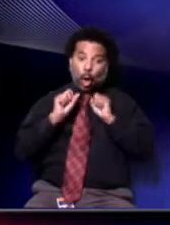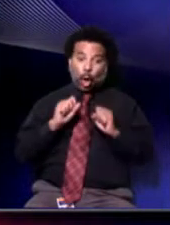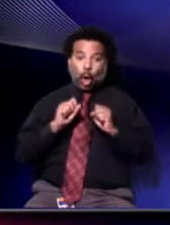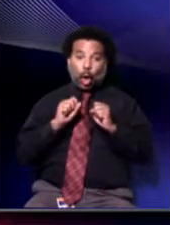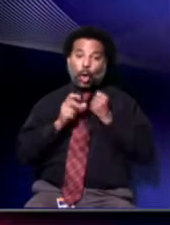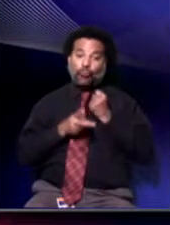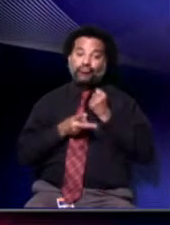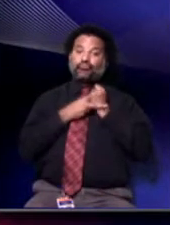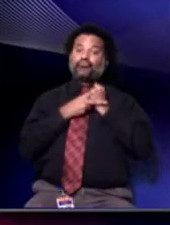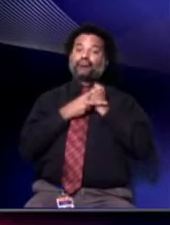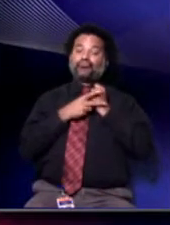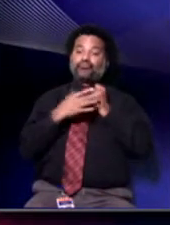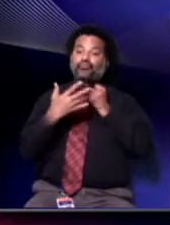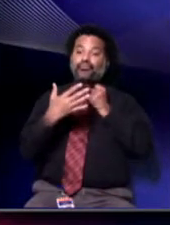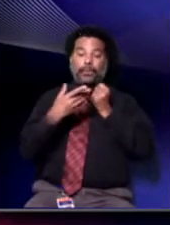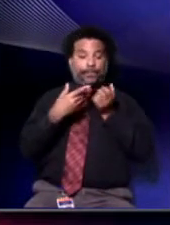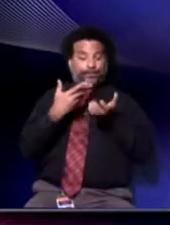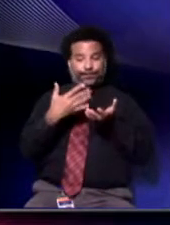to